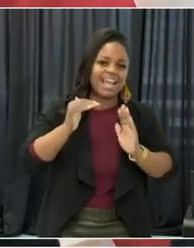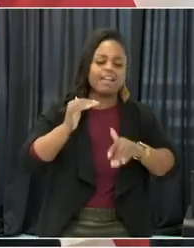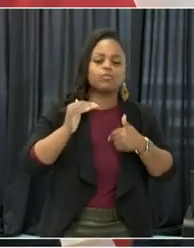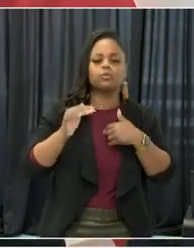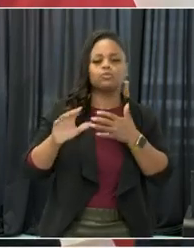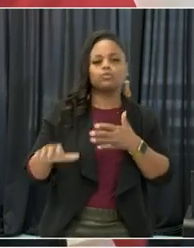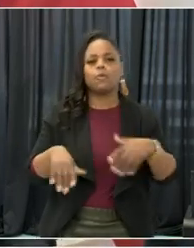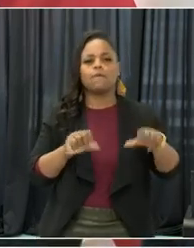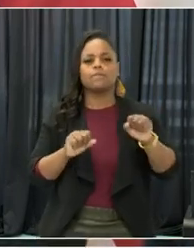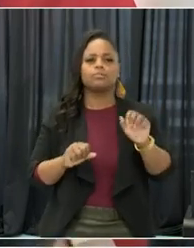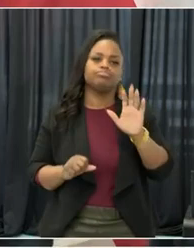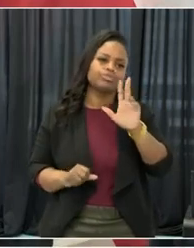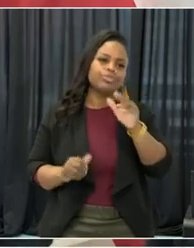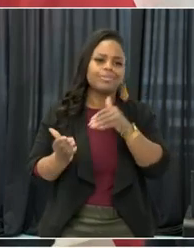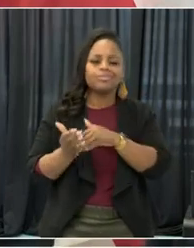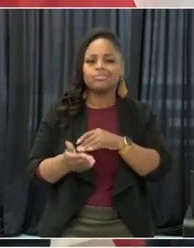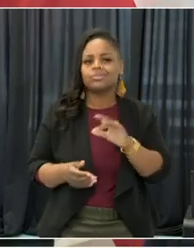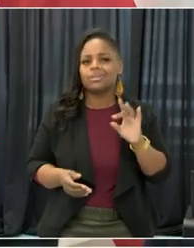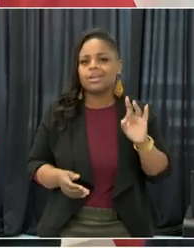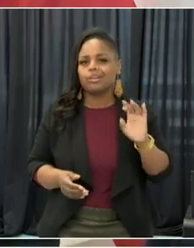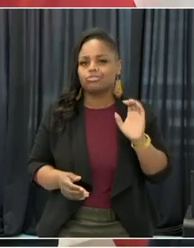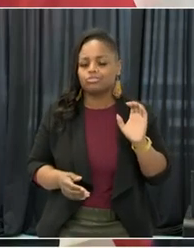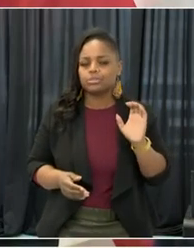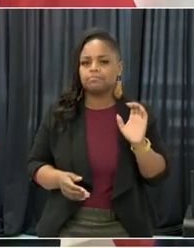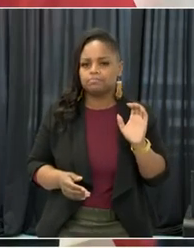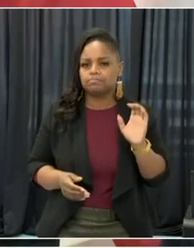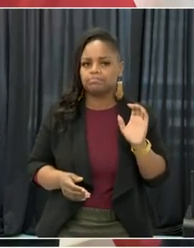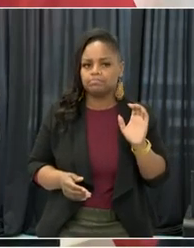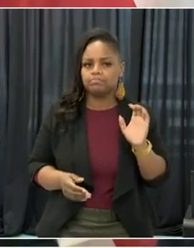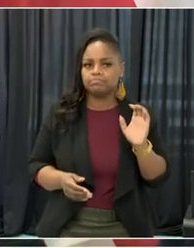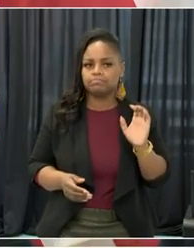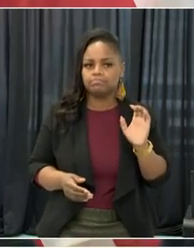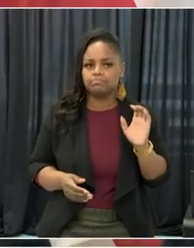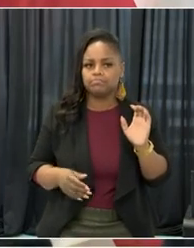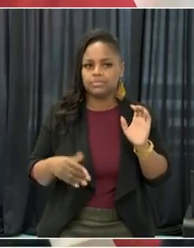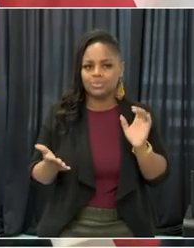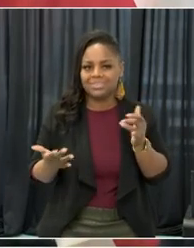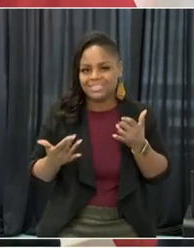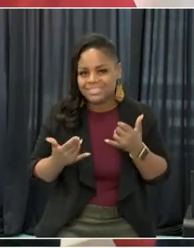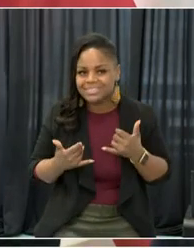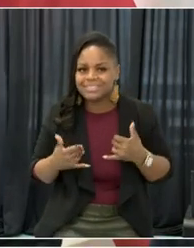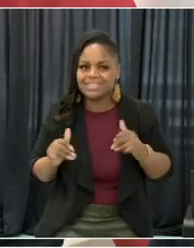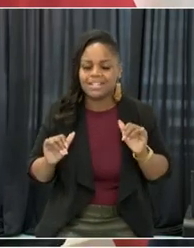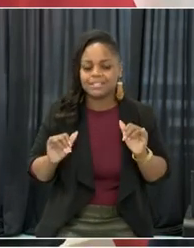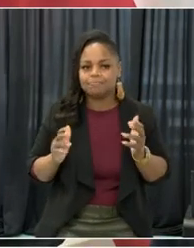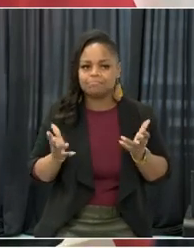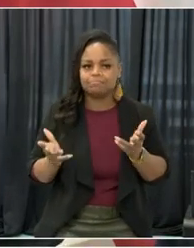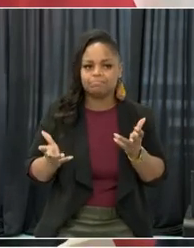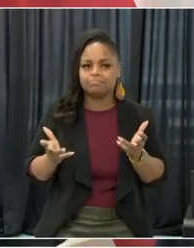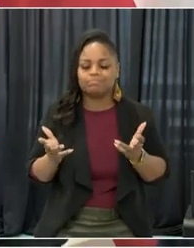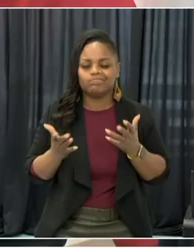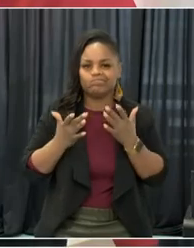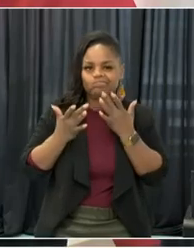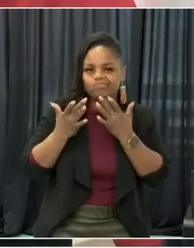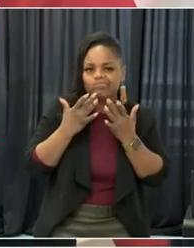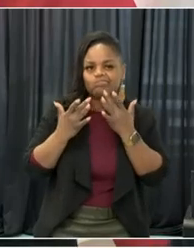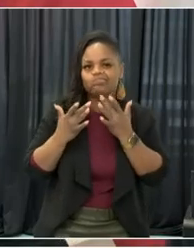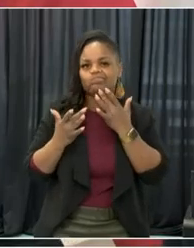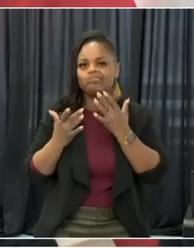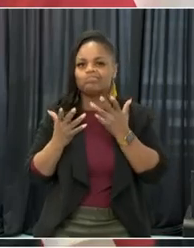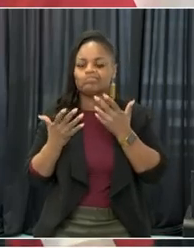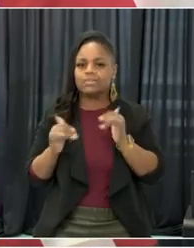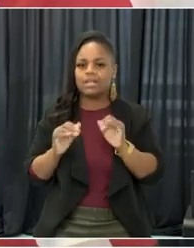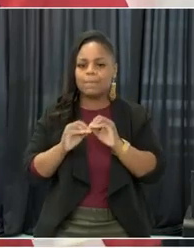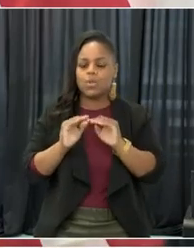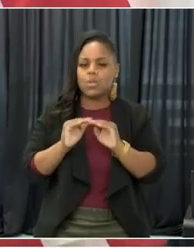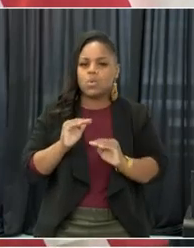3,800 police officers. So you kind of do the math on that. We are really at a deficit. Yeah.